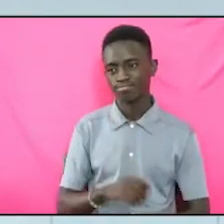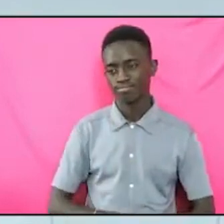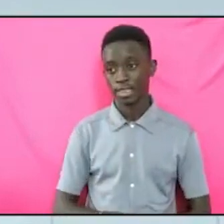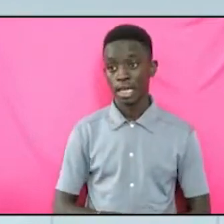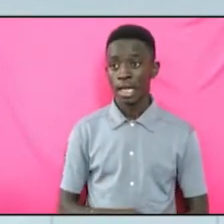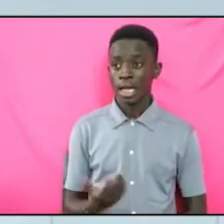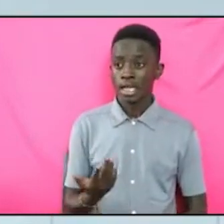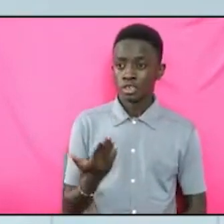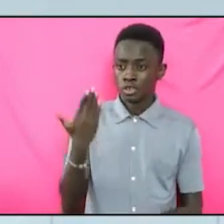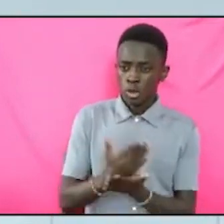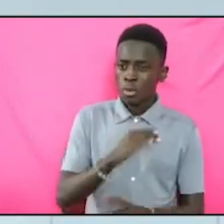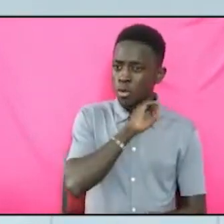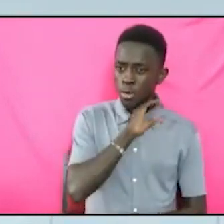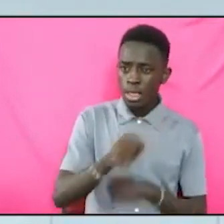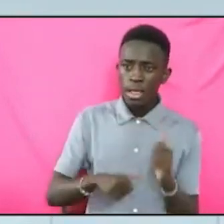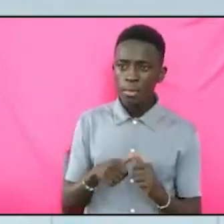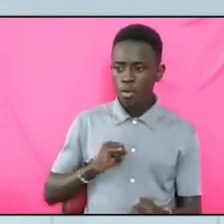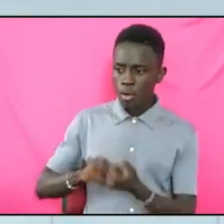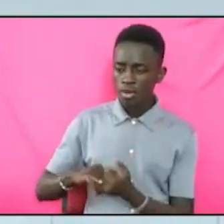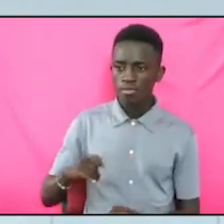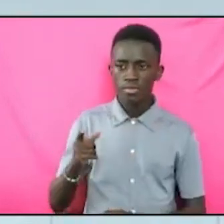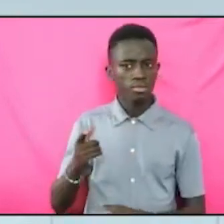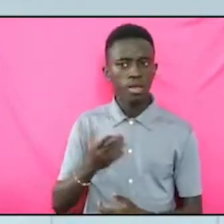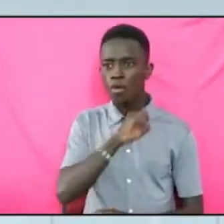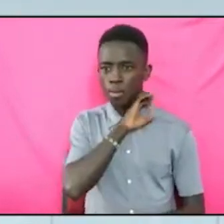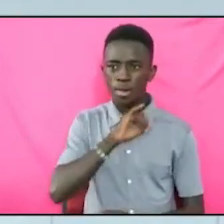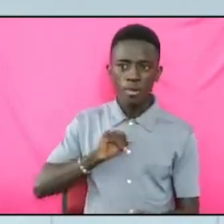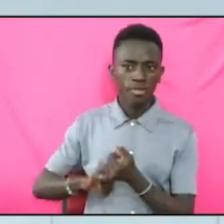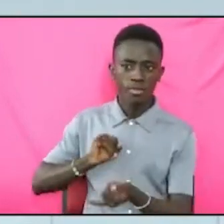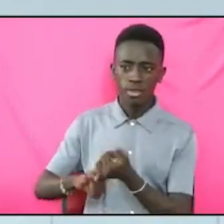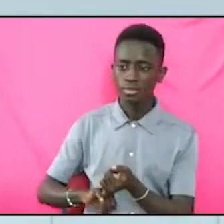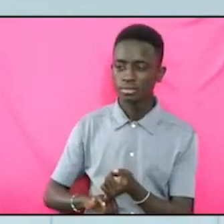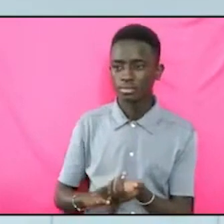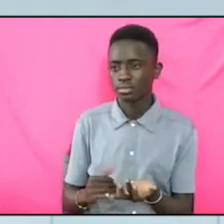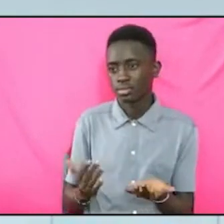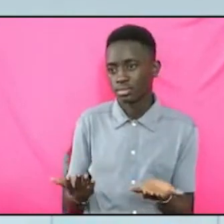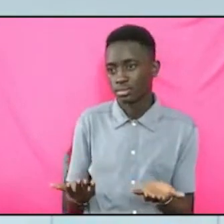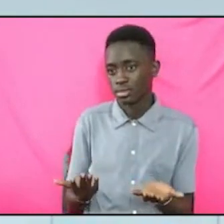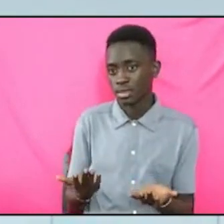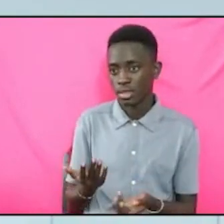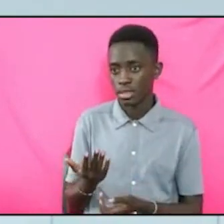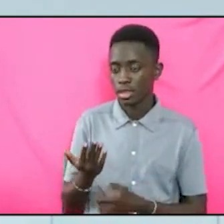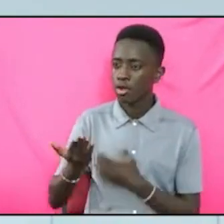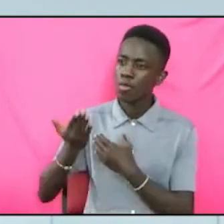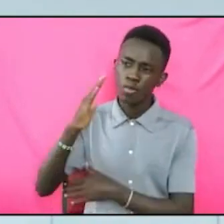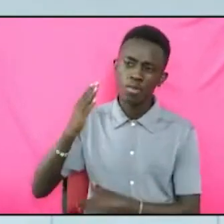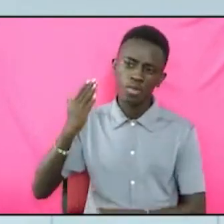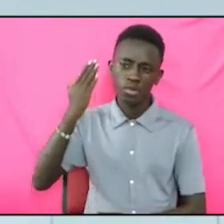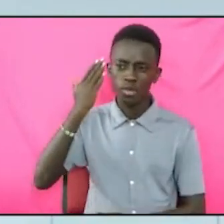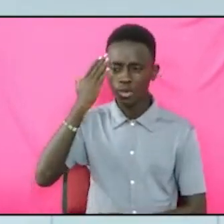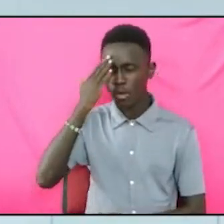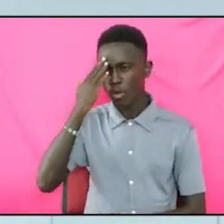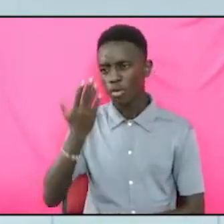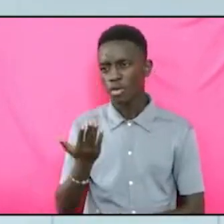Stop complaining about your spouse. I mean, whom did you want to have, that fellow or that lady? Honestly,